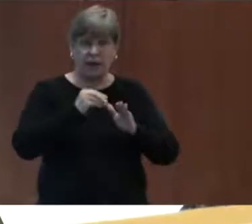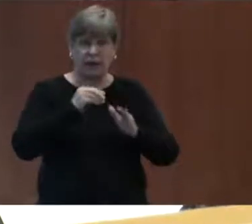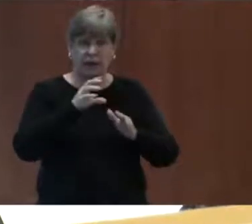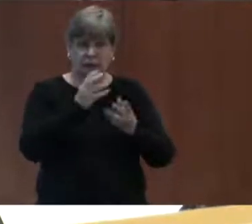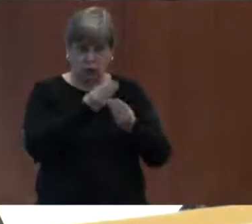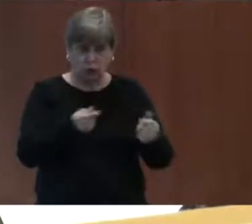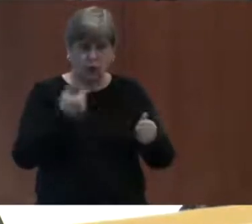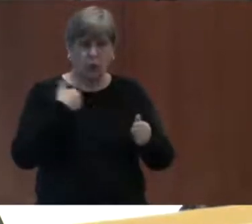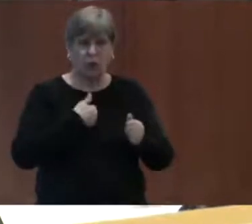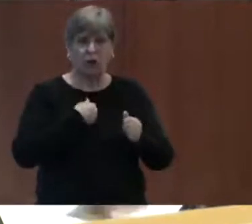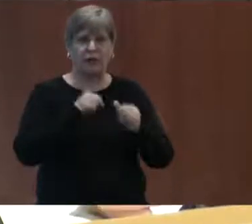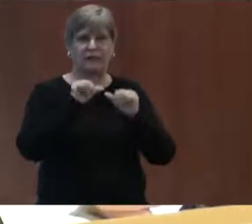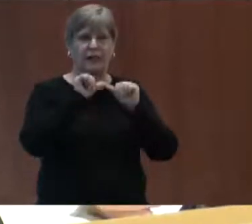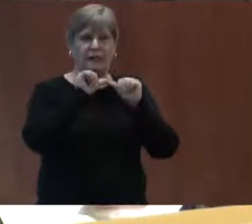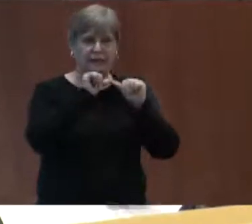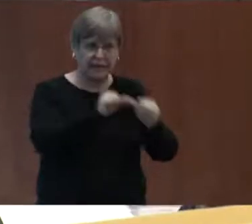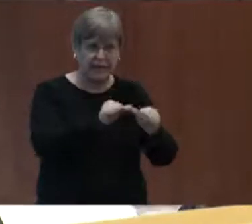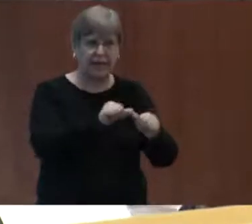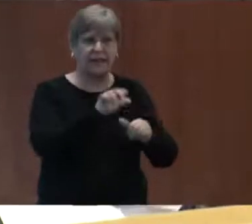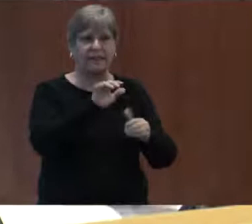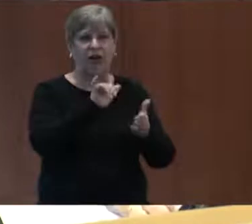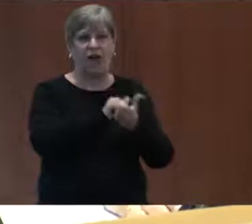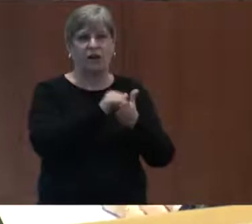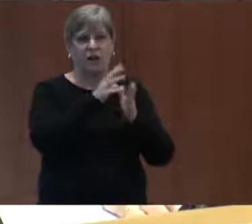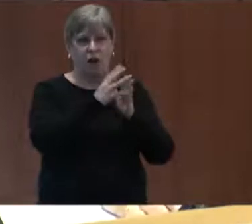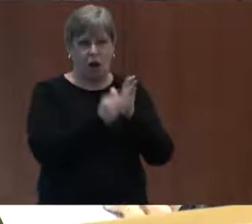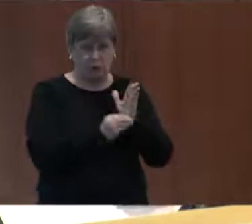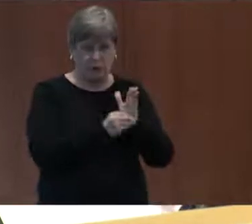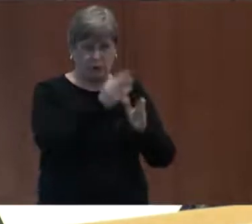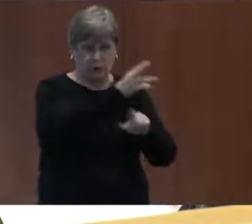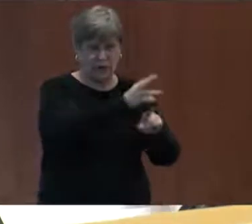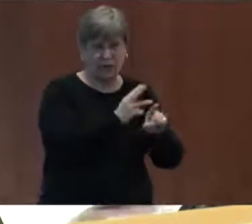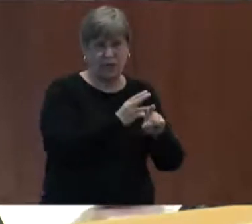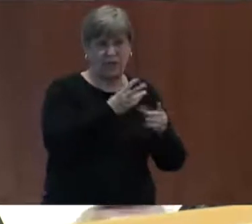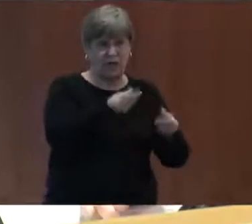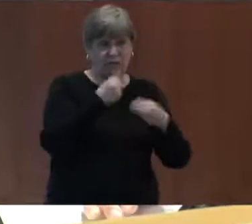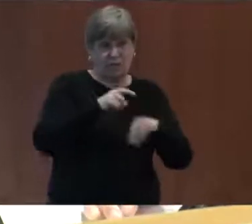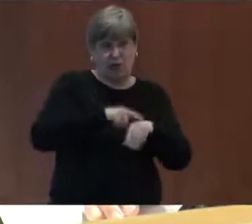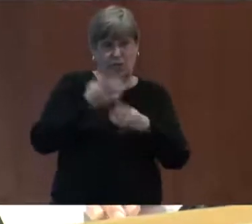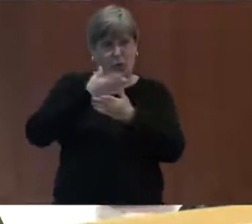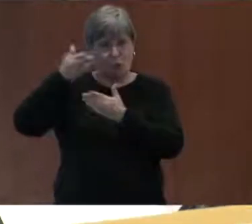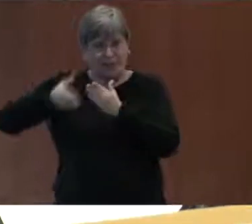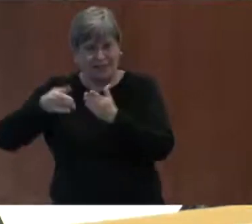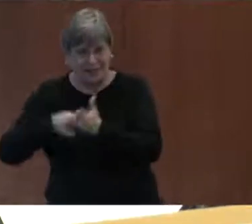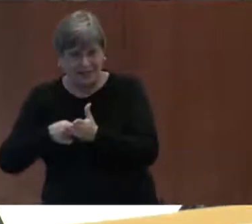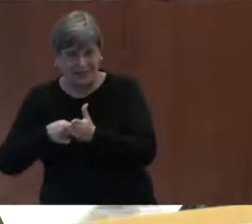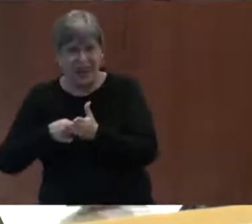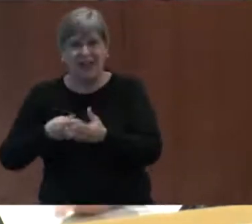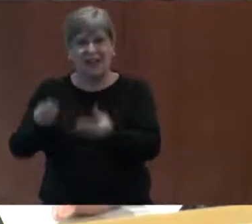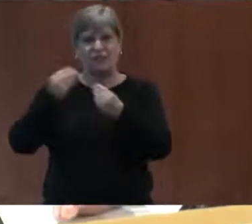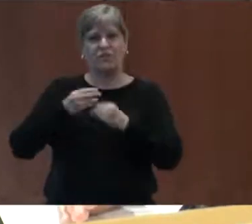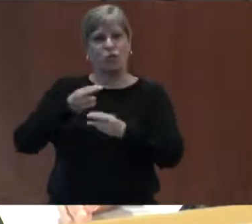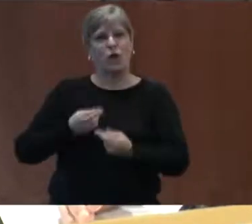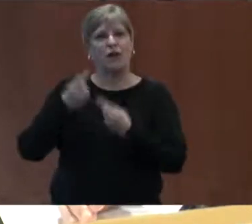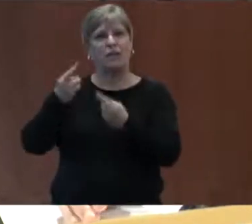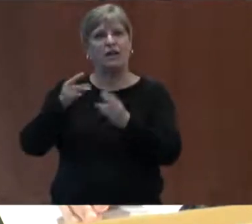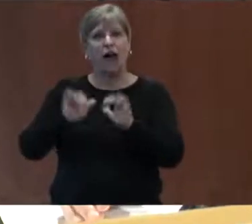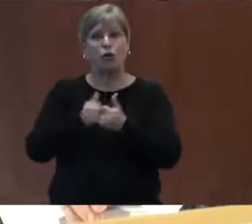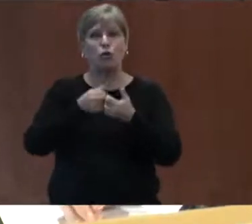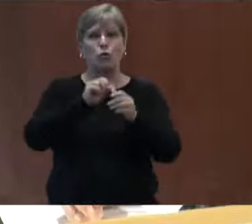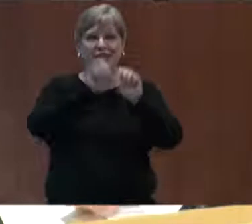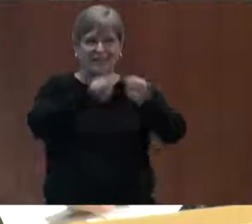that copier lease for 6 months to buy us time to get this done, to again get a recommendation of how to do our system-wide